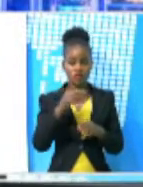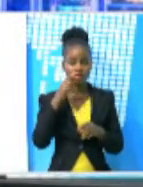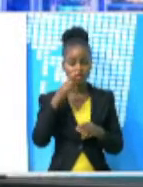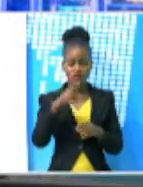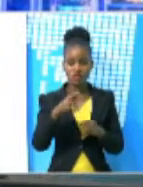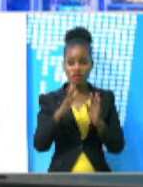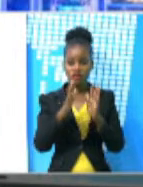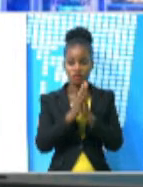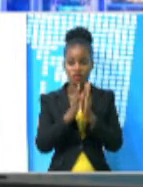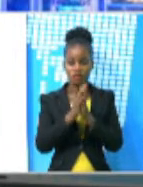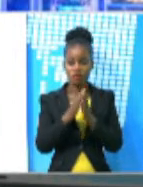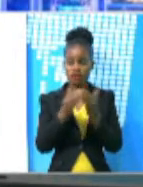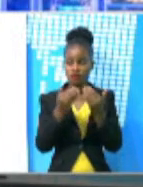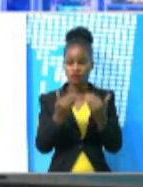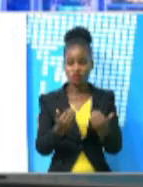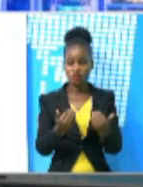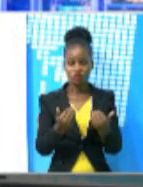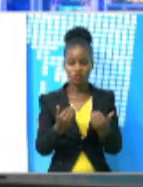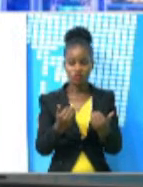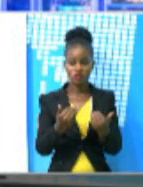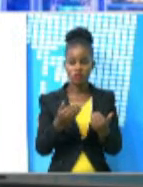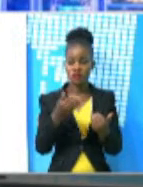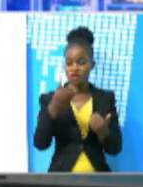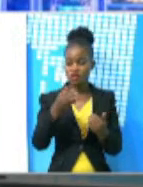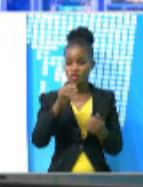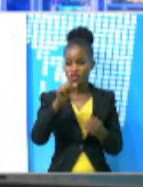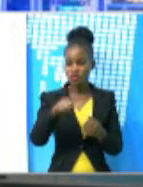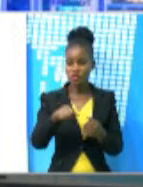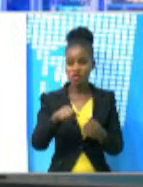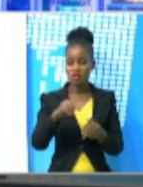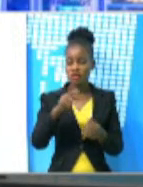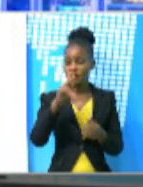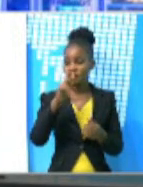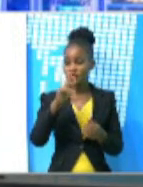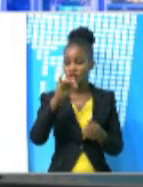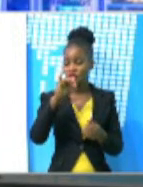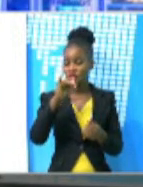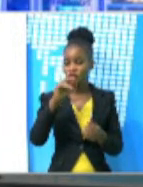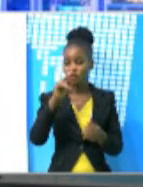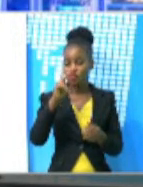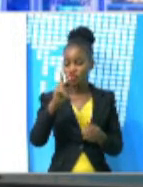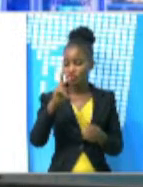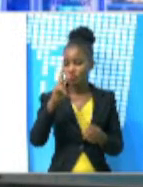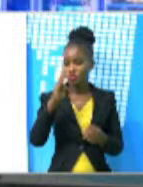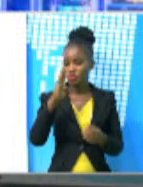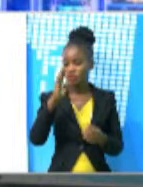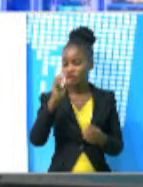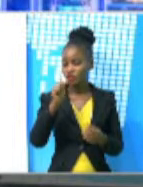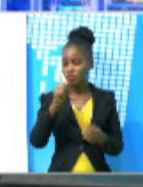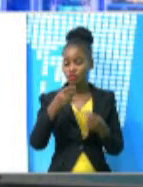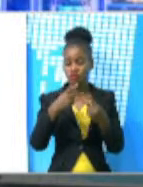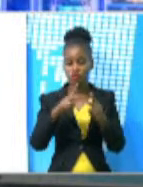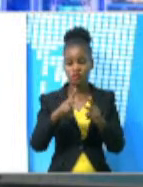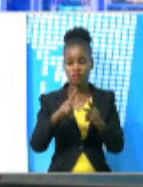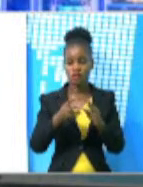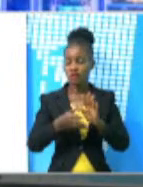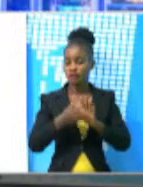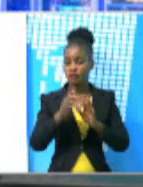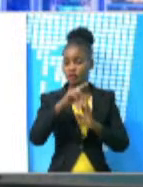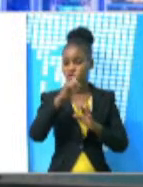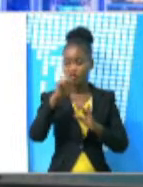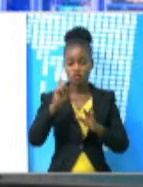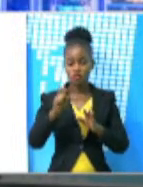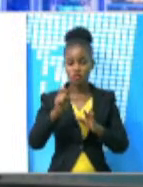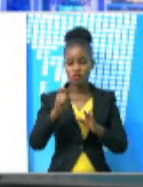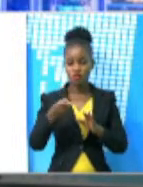And currently, you've been in Chikube for the start. Can you paint for us a picture how